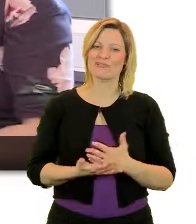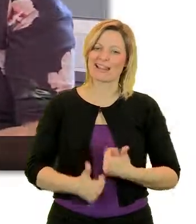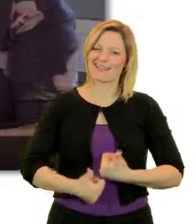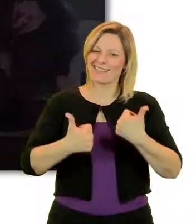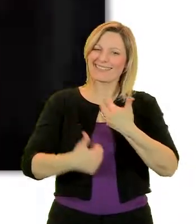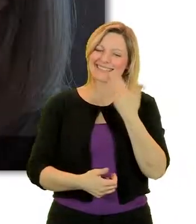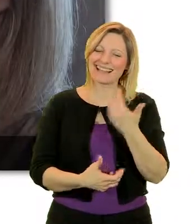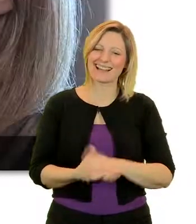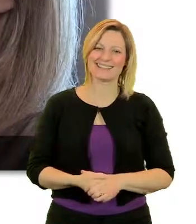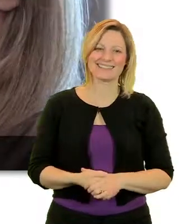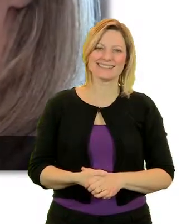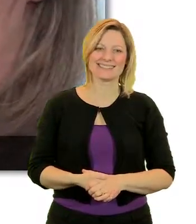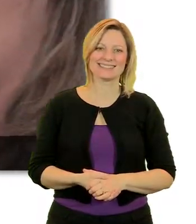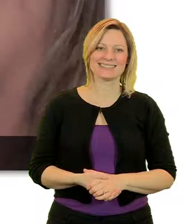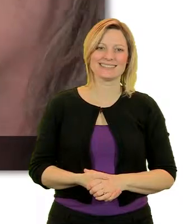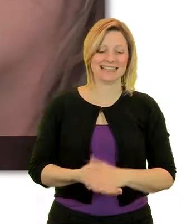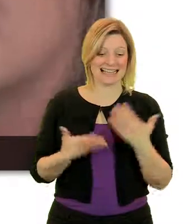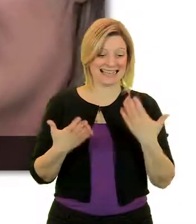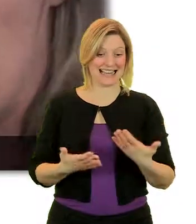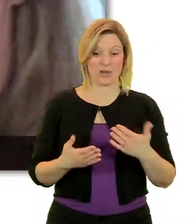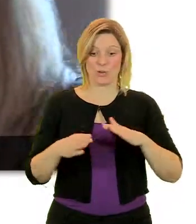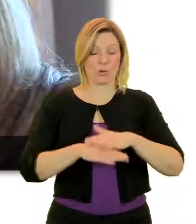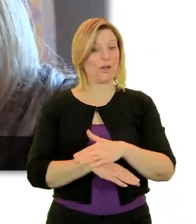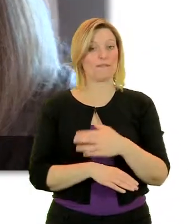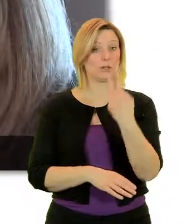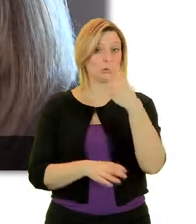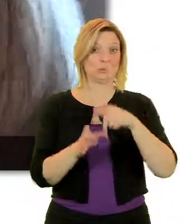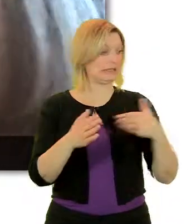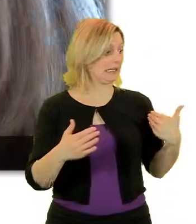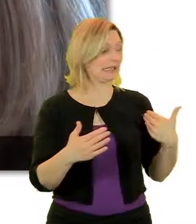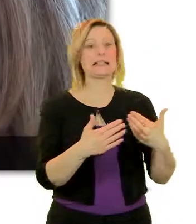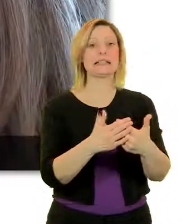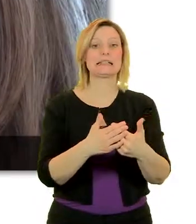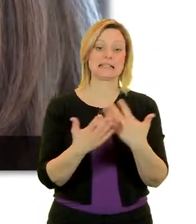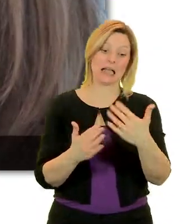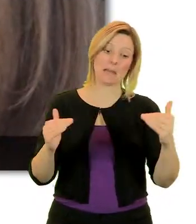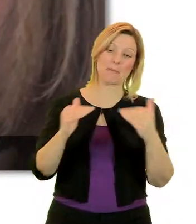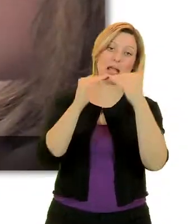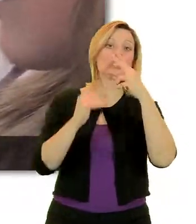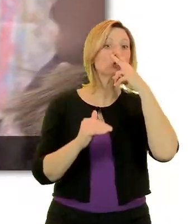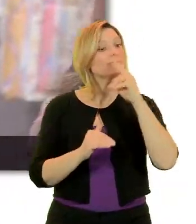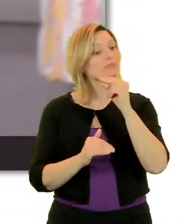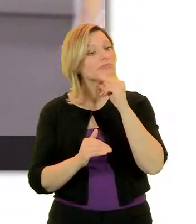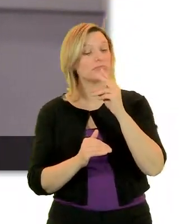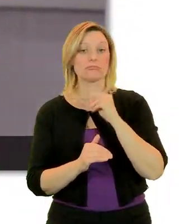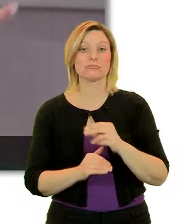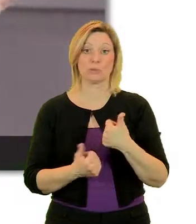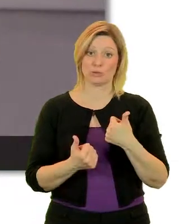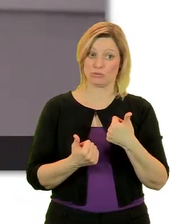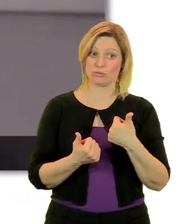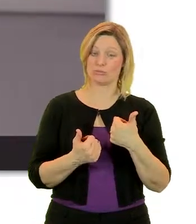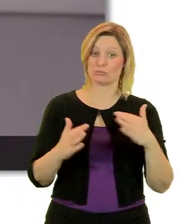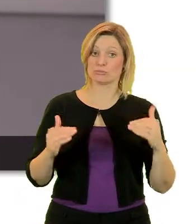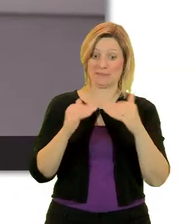really nice. He's had him just over 2 years. His speaking's consistent with a 2-year-old, so he's right on track.